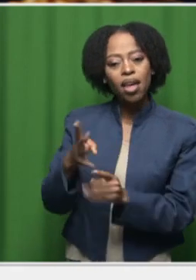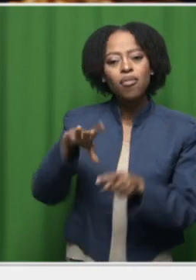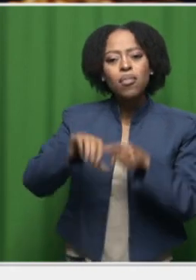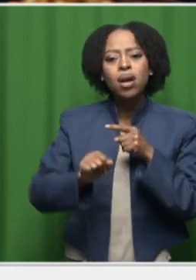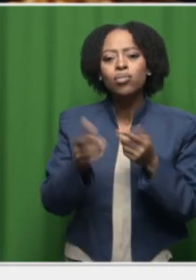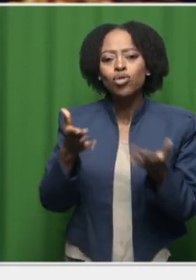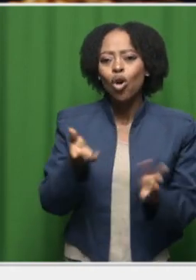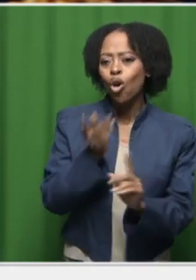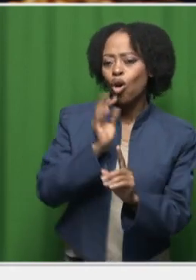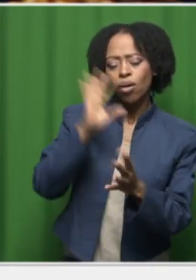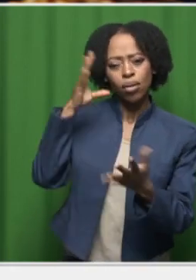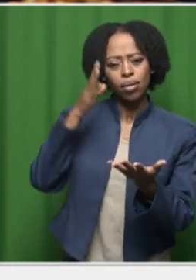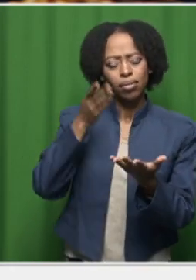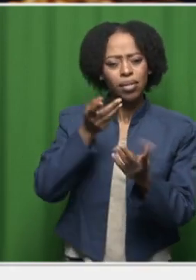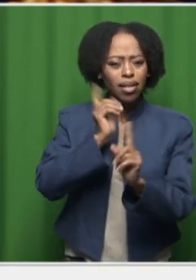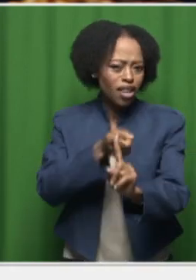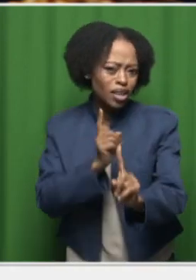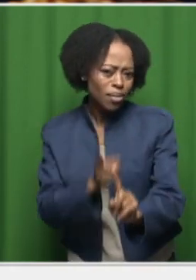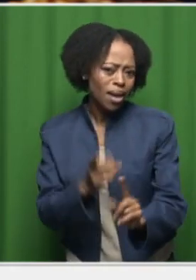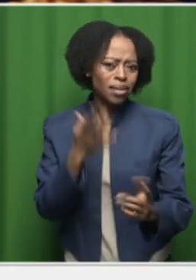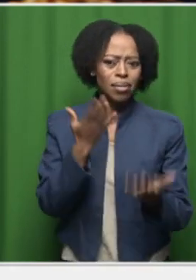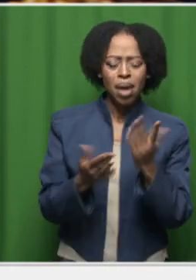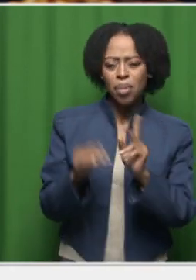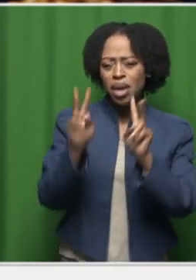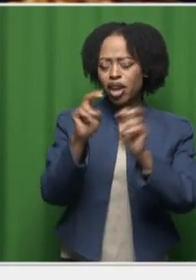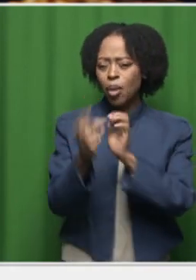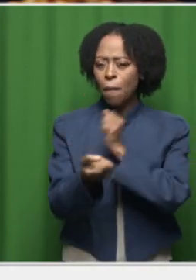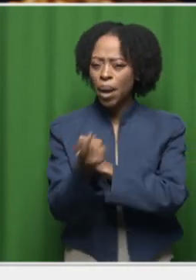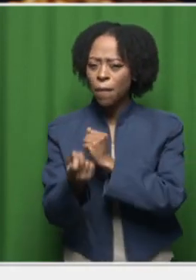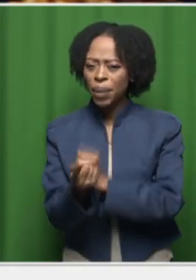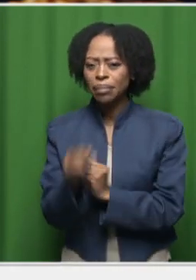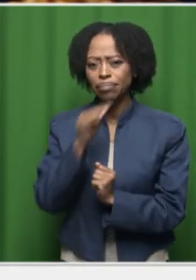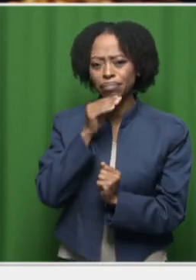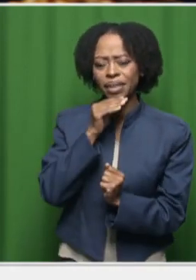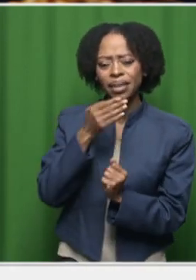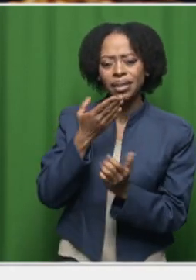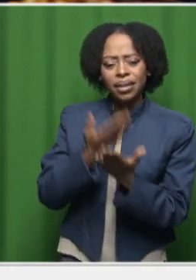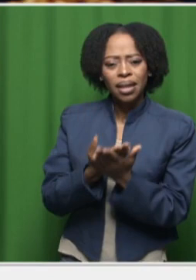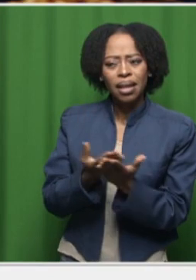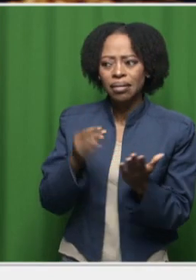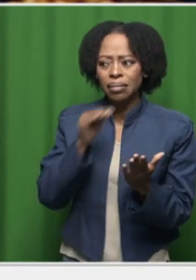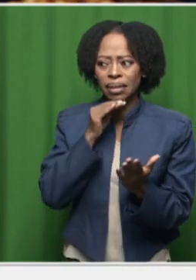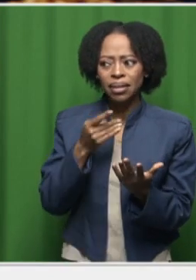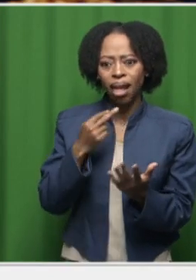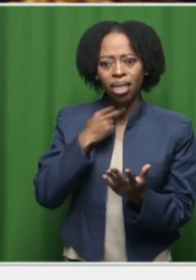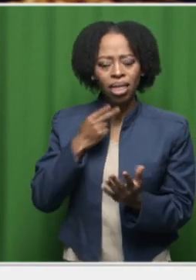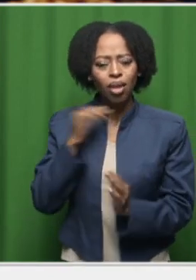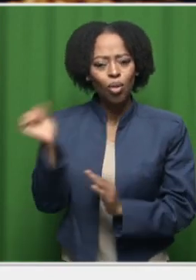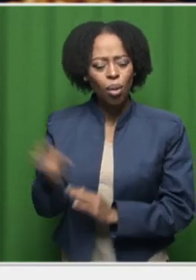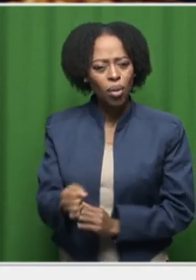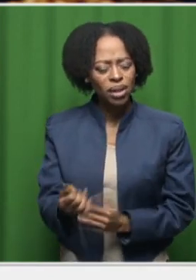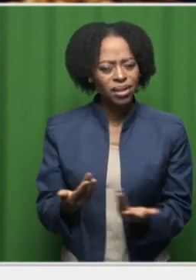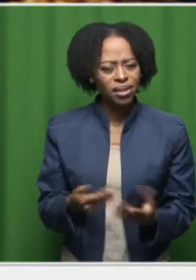some suspicions that there may be issues that may preclude them from ultimately being